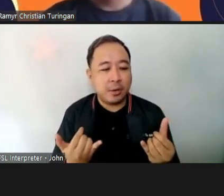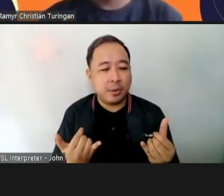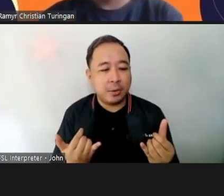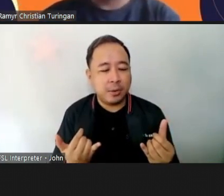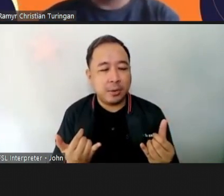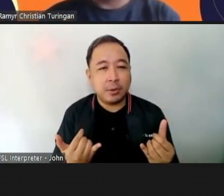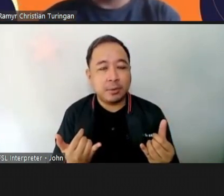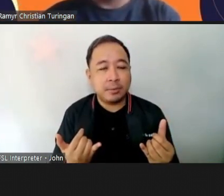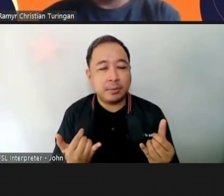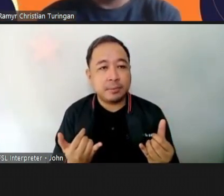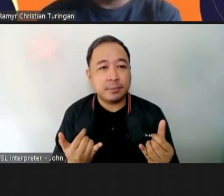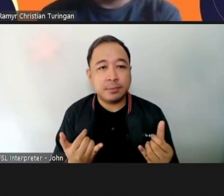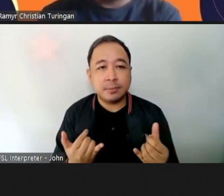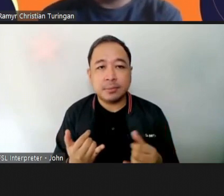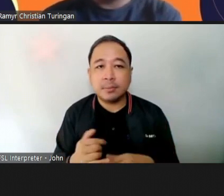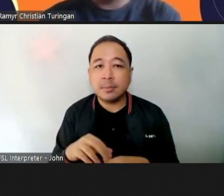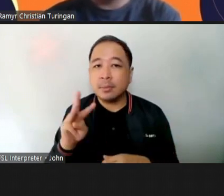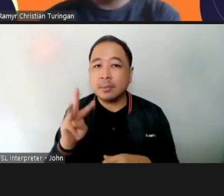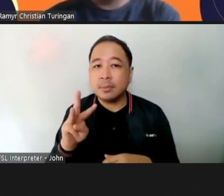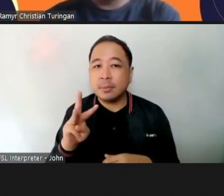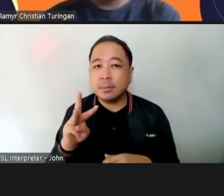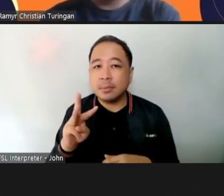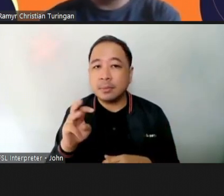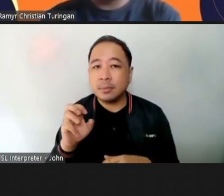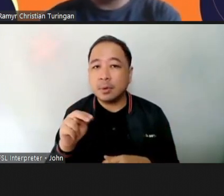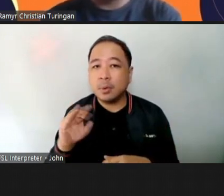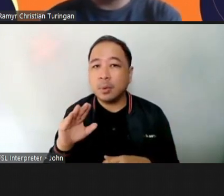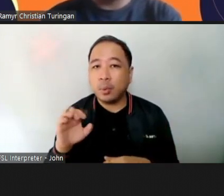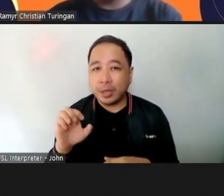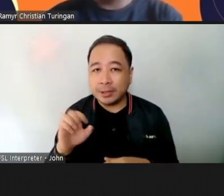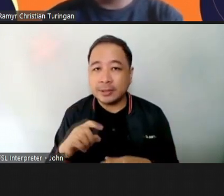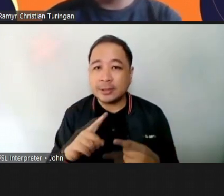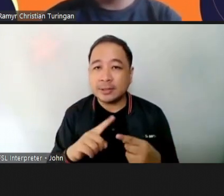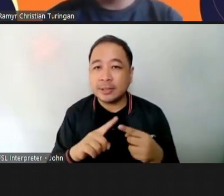call on Wens and Charisse.